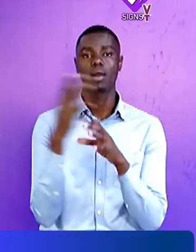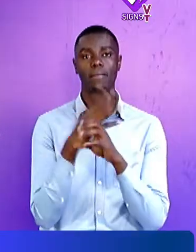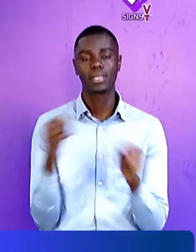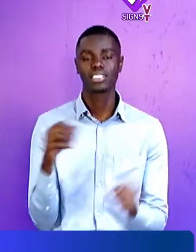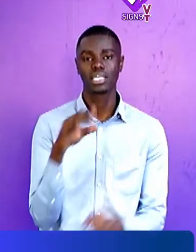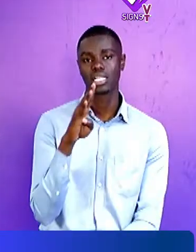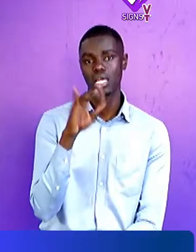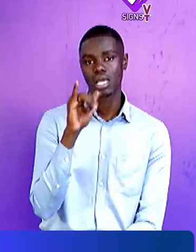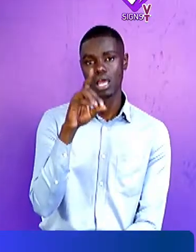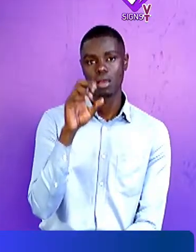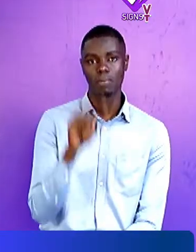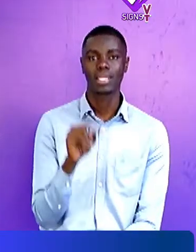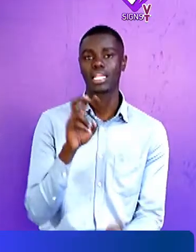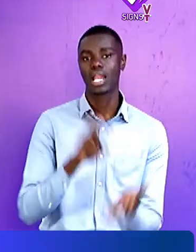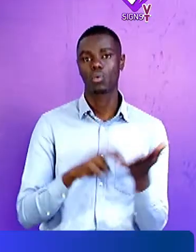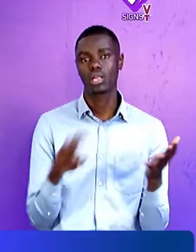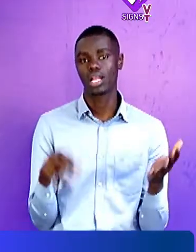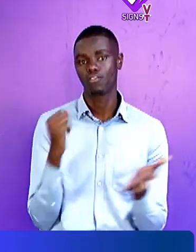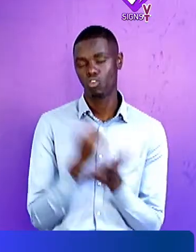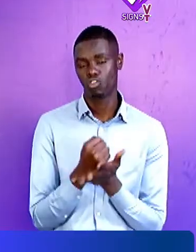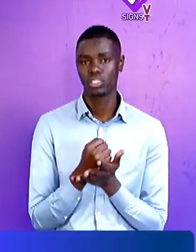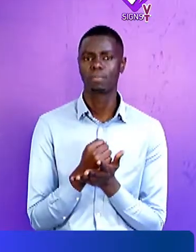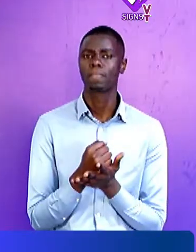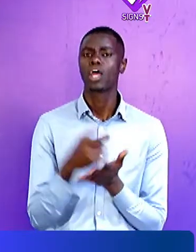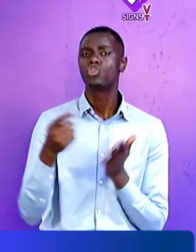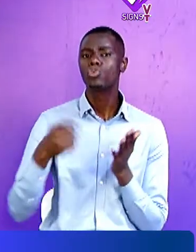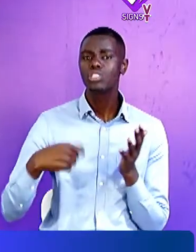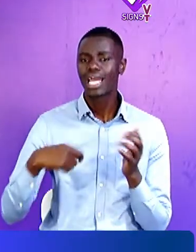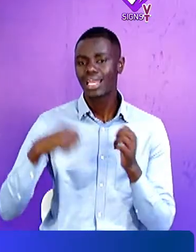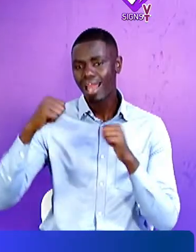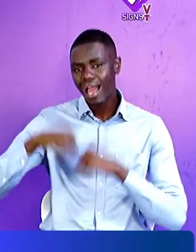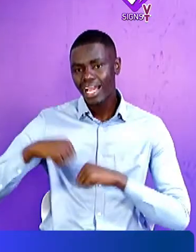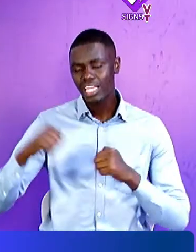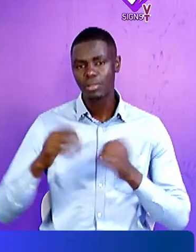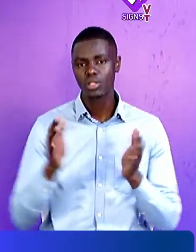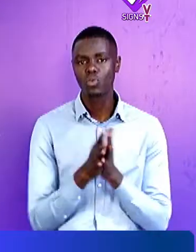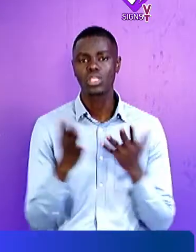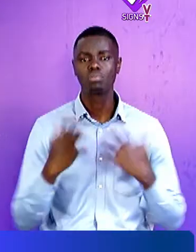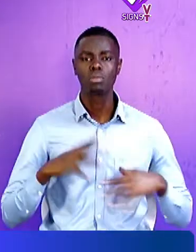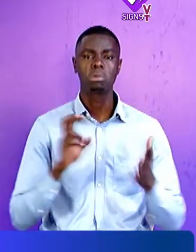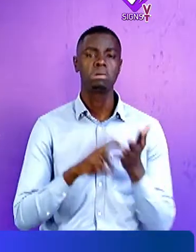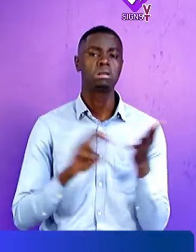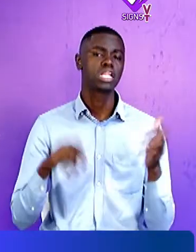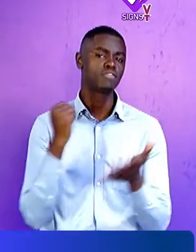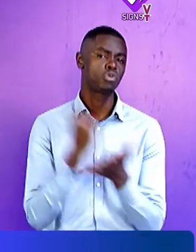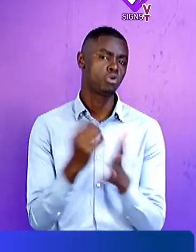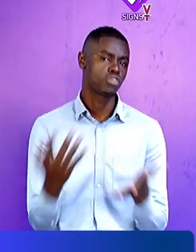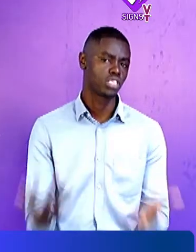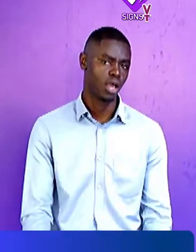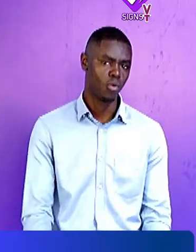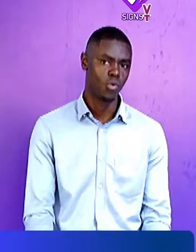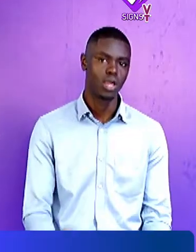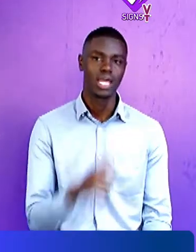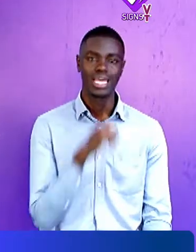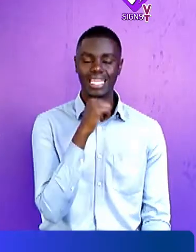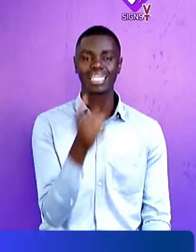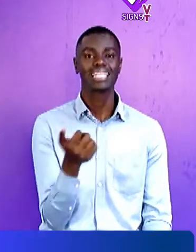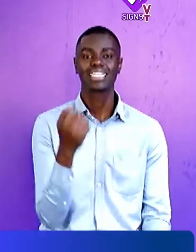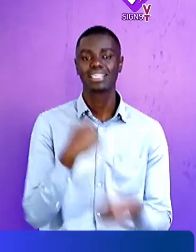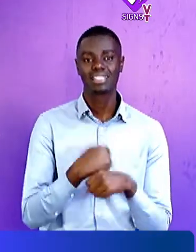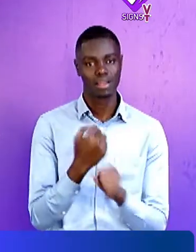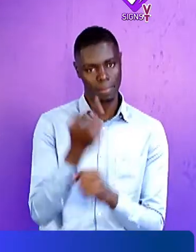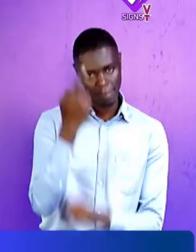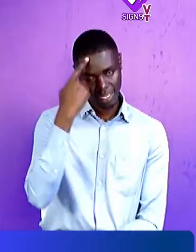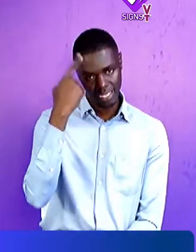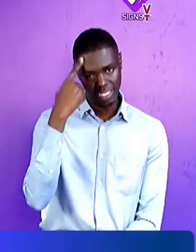Joe Biden, was leaving office. Yeah. So how do you sign an agreement with someone leaving office? It doesn't add up because he cannot